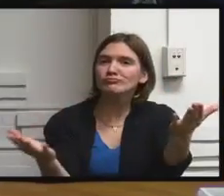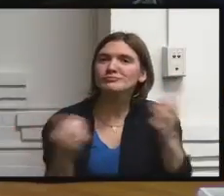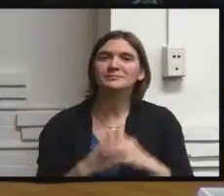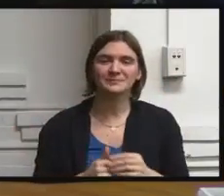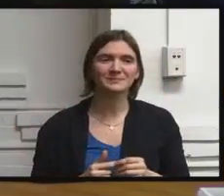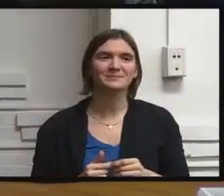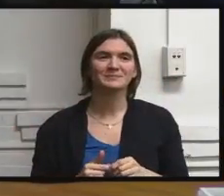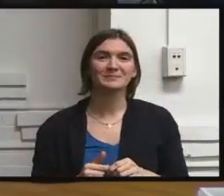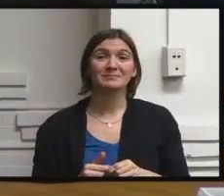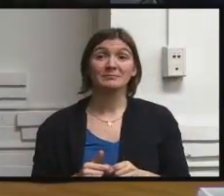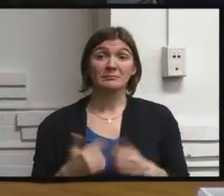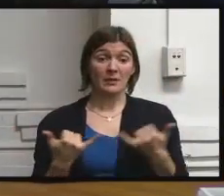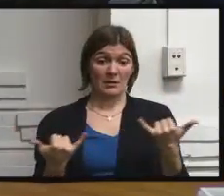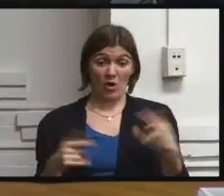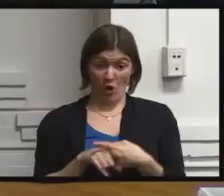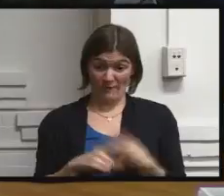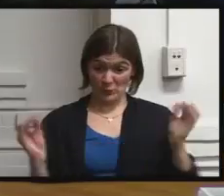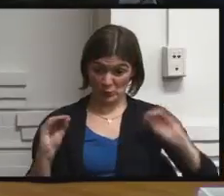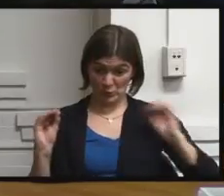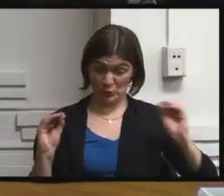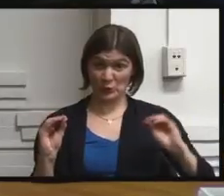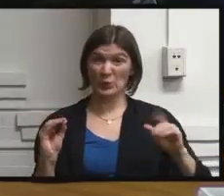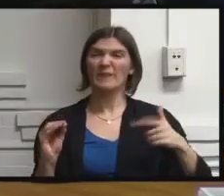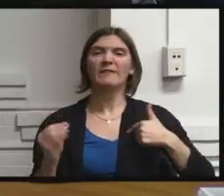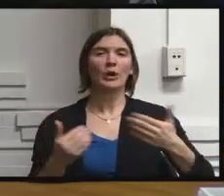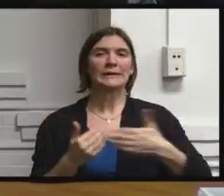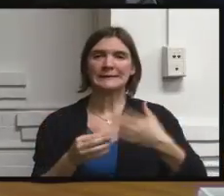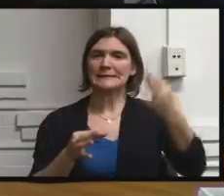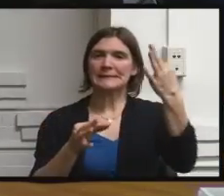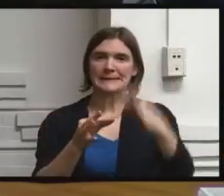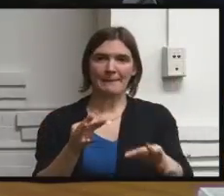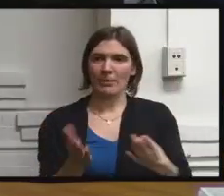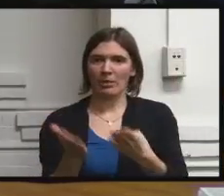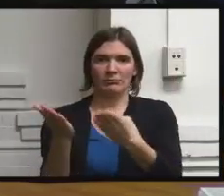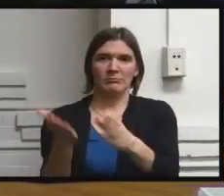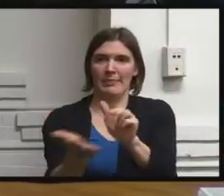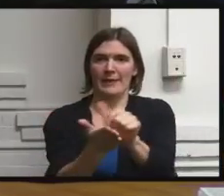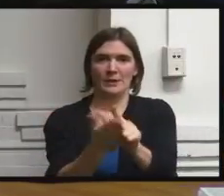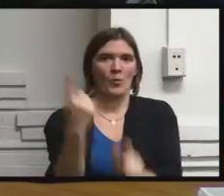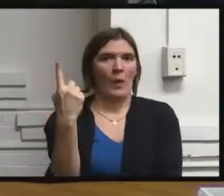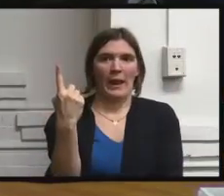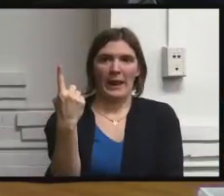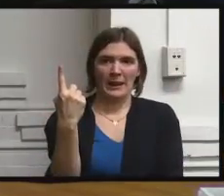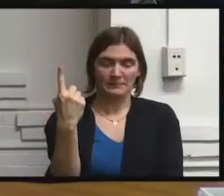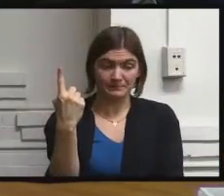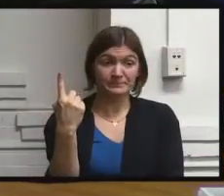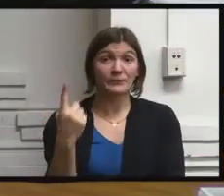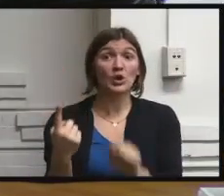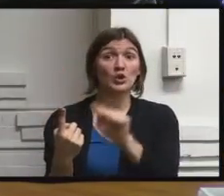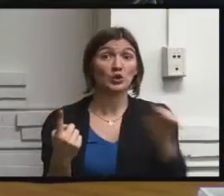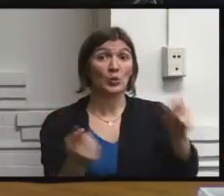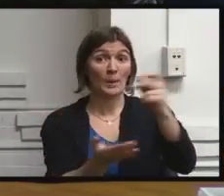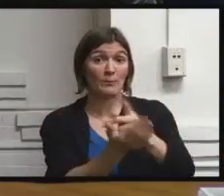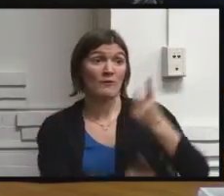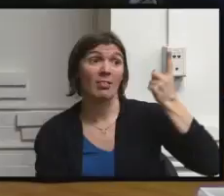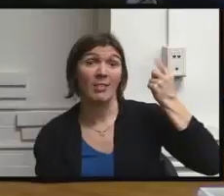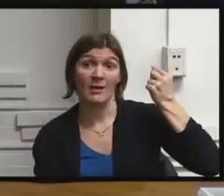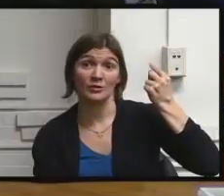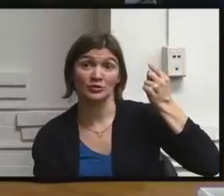future matter. It presents no such conflict this evening. We have a very straightforward, simple piece of business to do. You approved a year